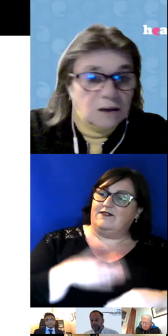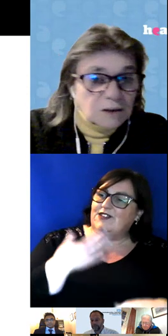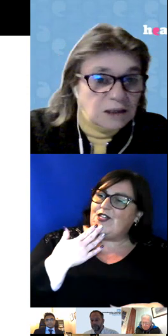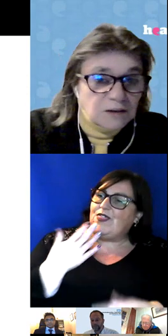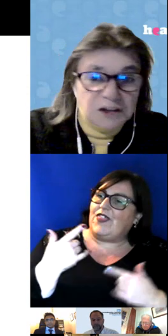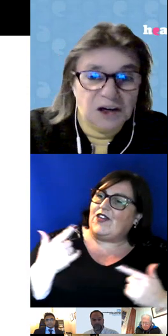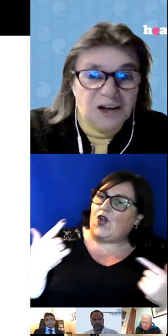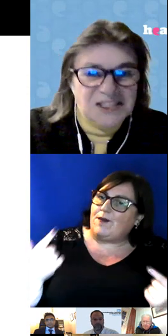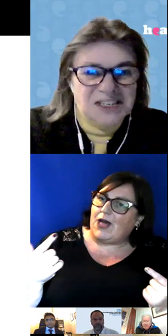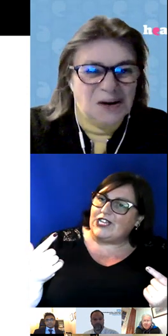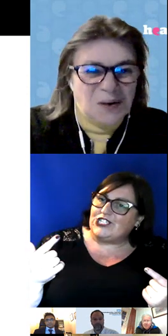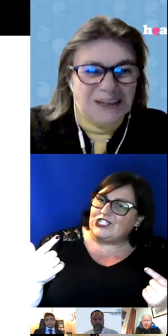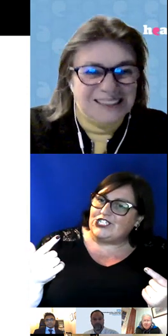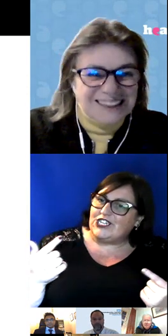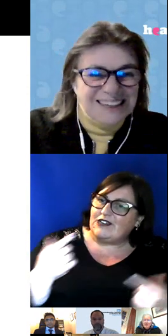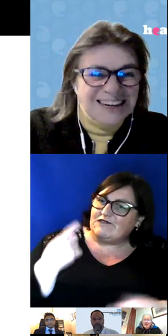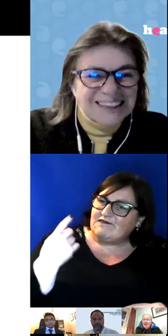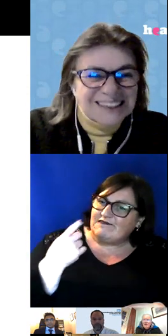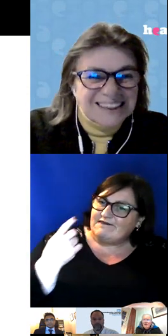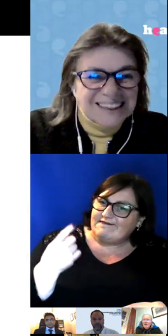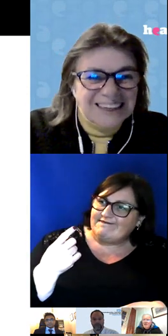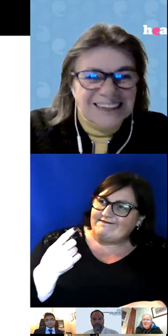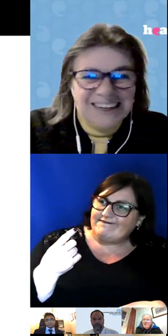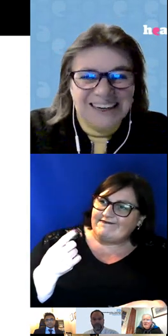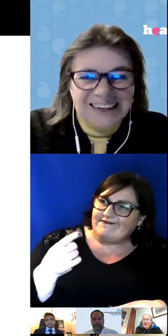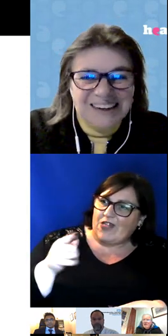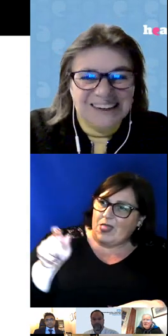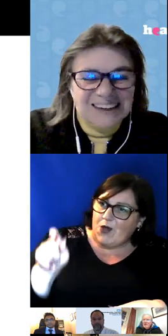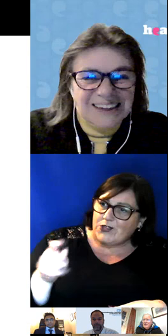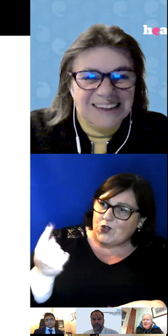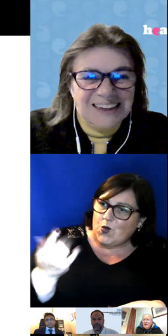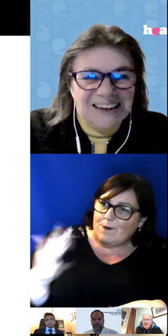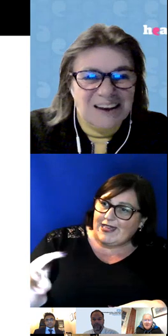Is that a satisfactory answer to your question?